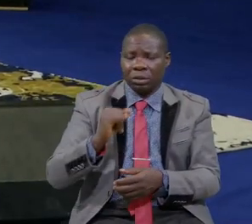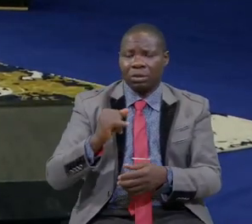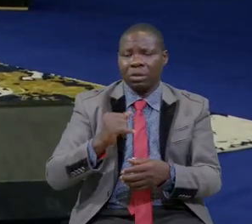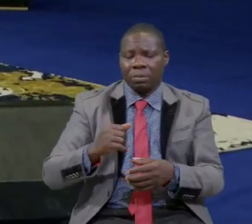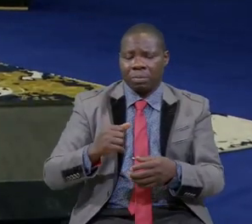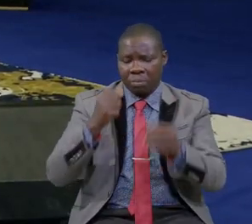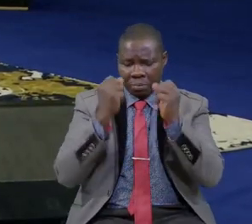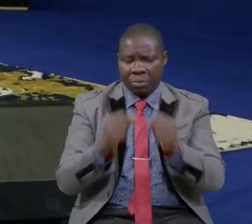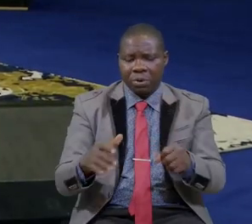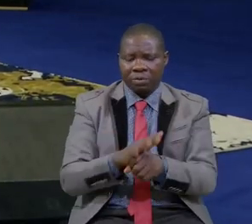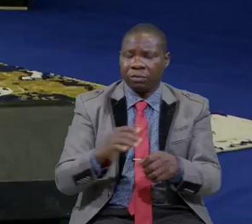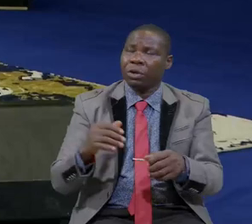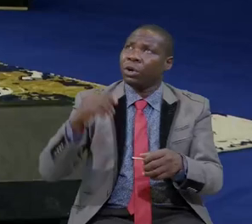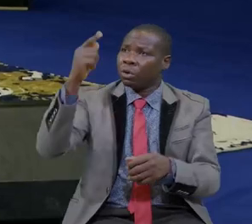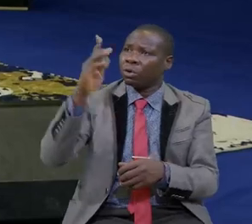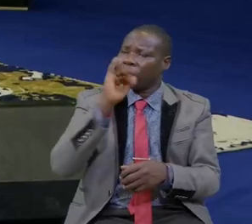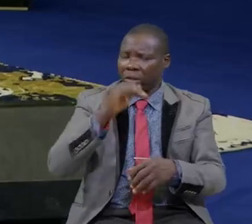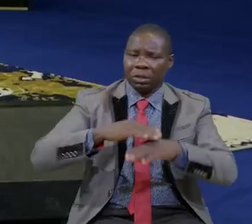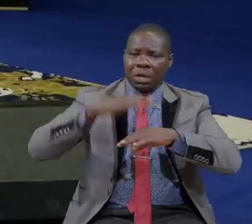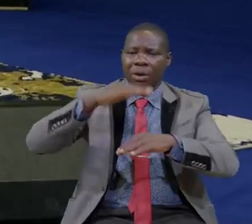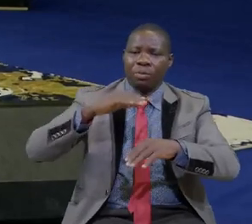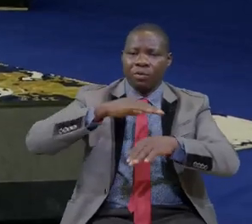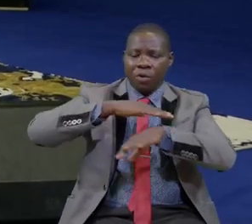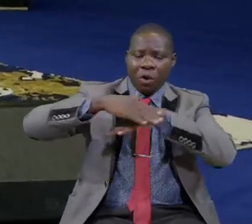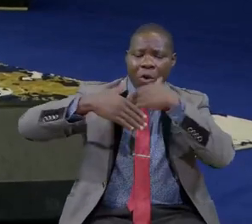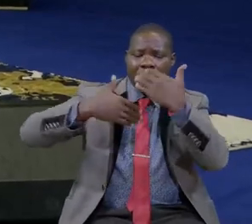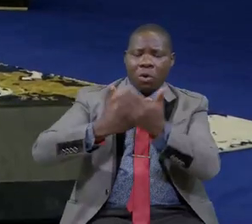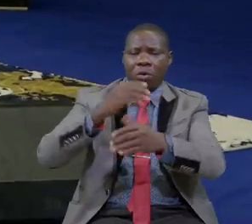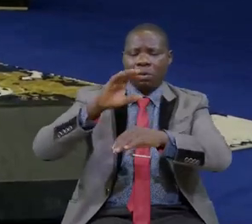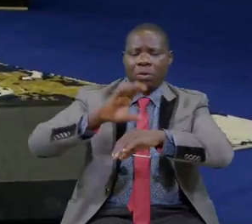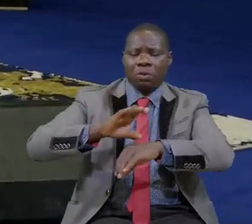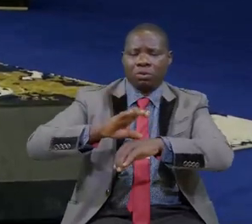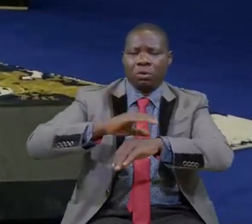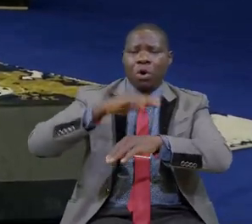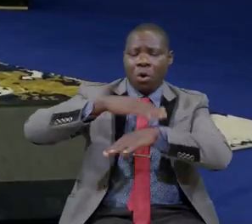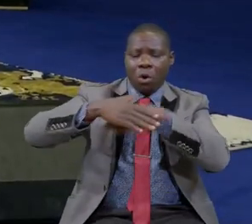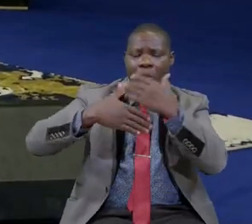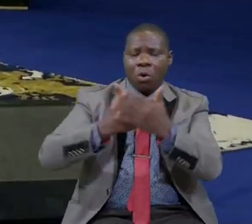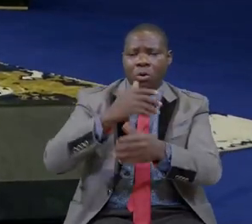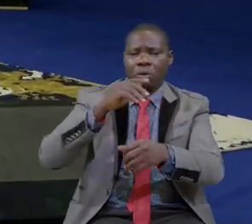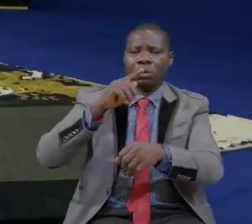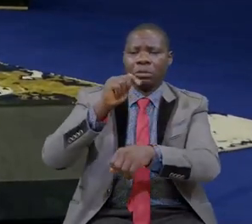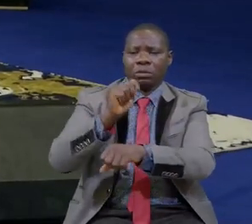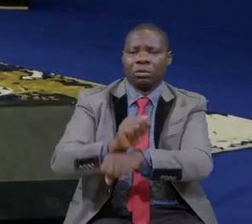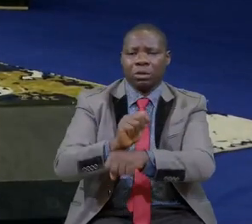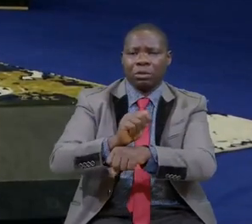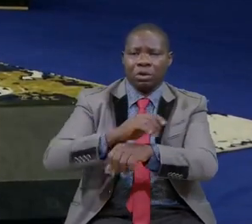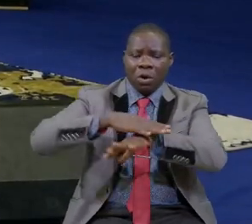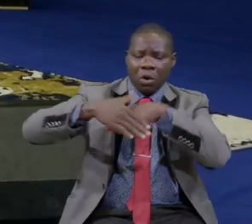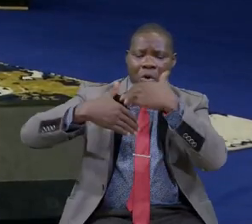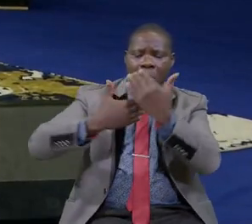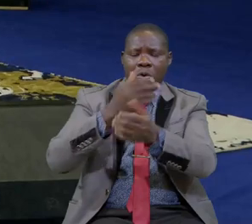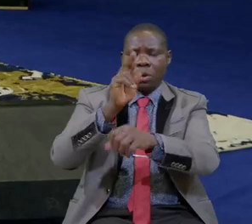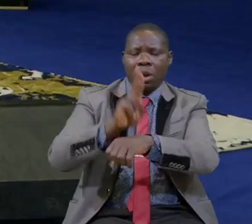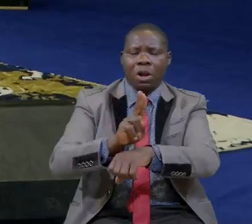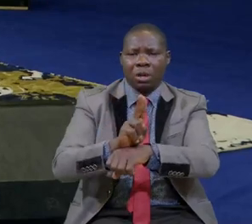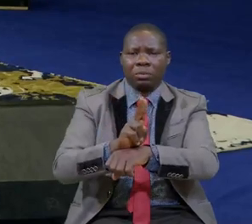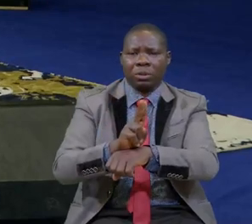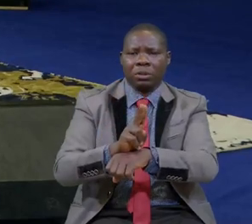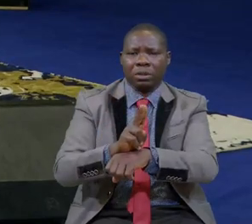is above every culture, every tradition, every habit,